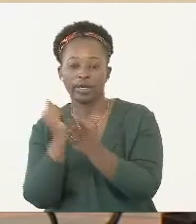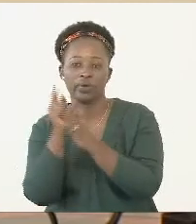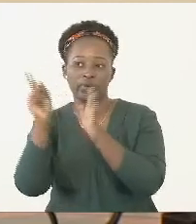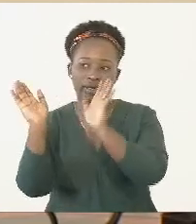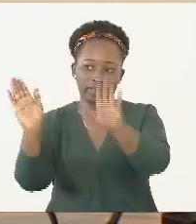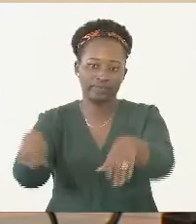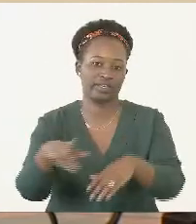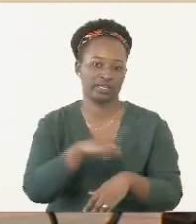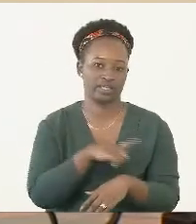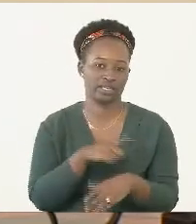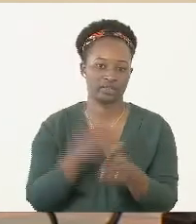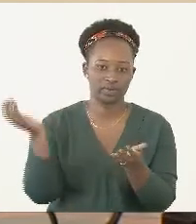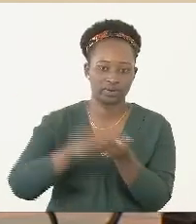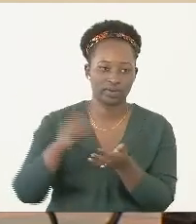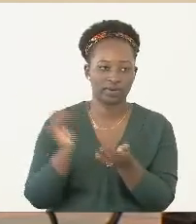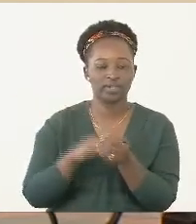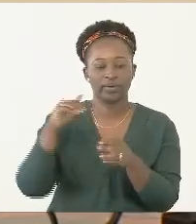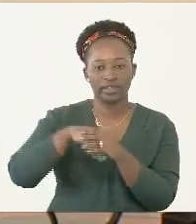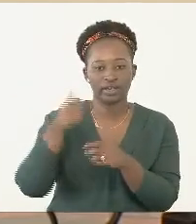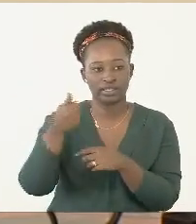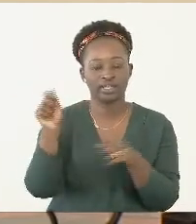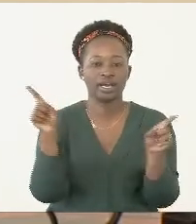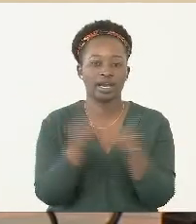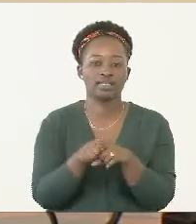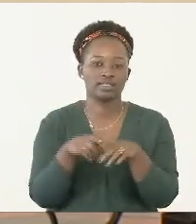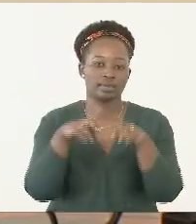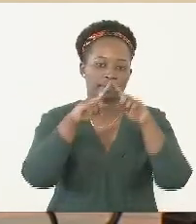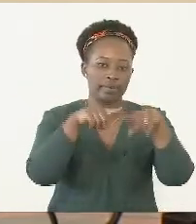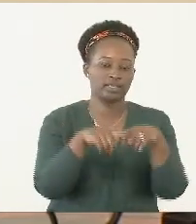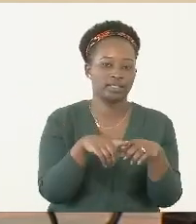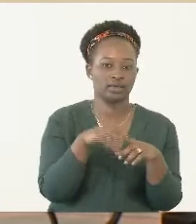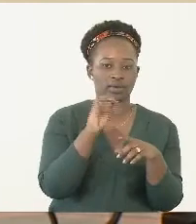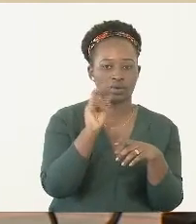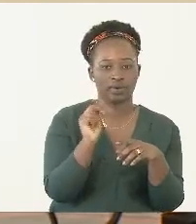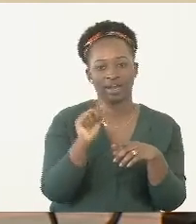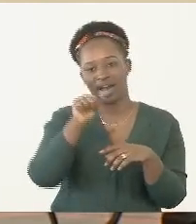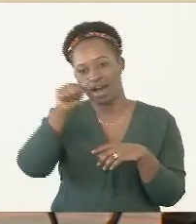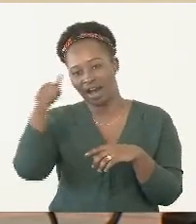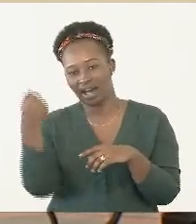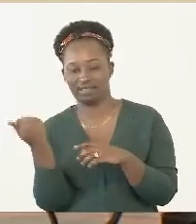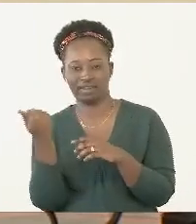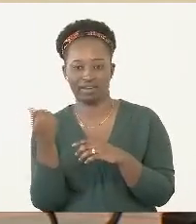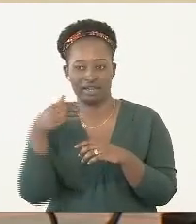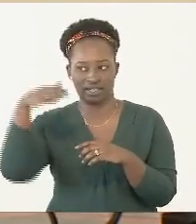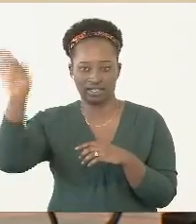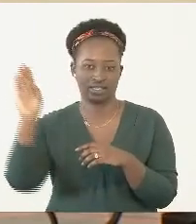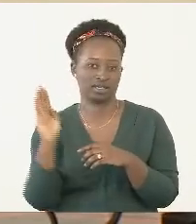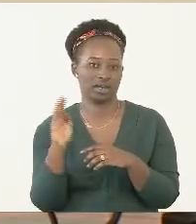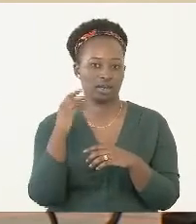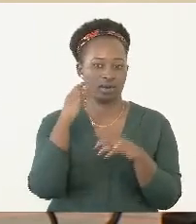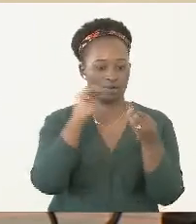a chance to replicate within itself as it is basing on the other added strand of the red